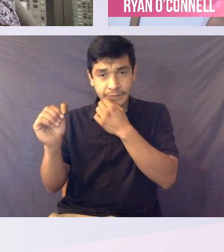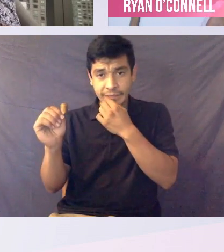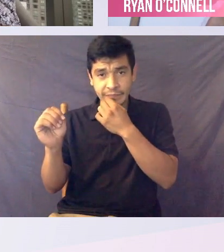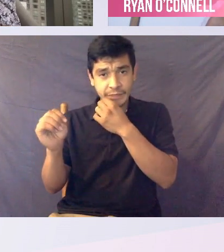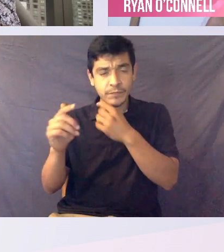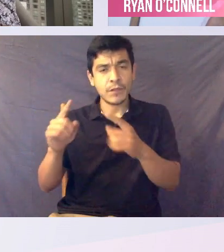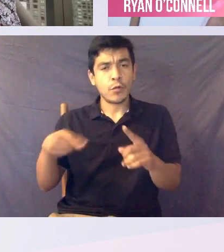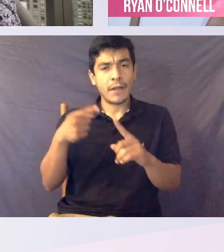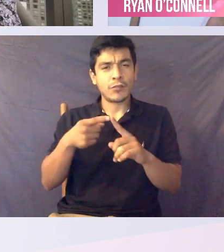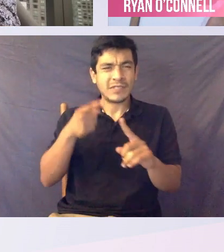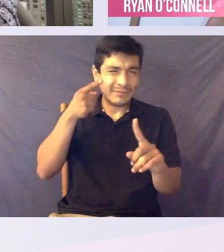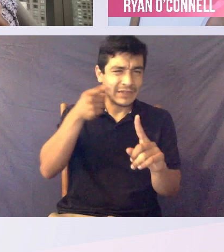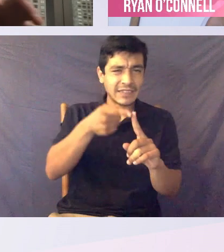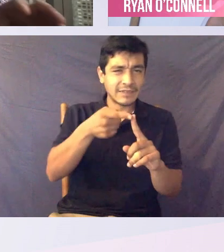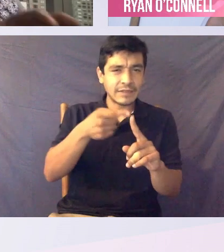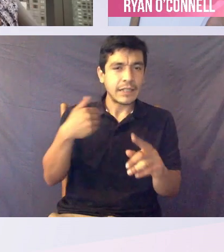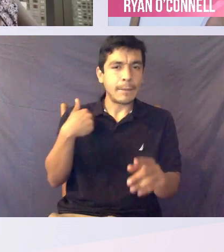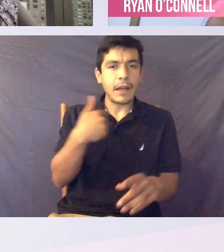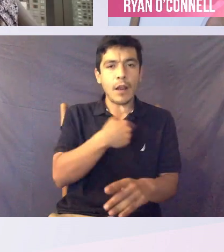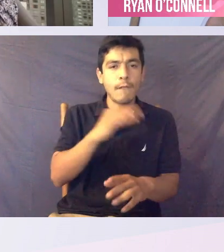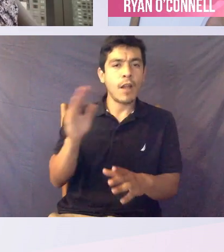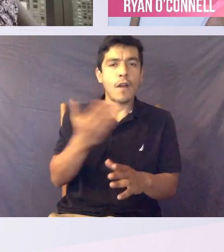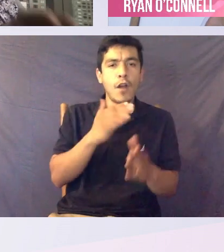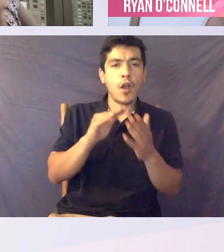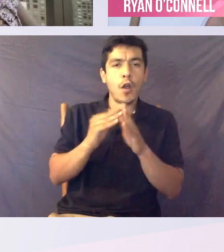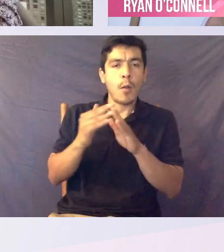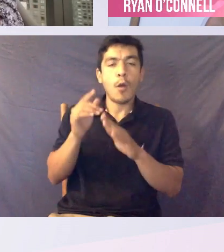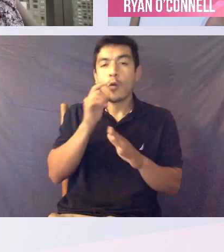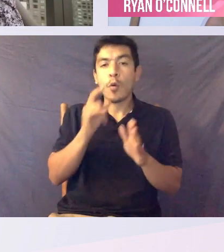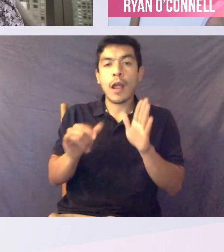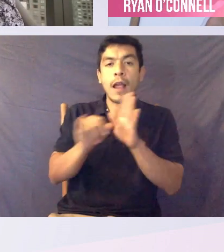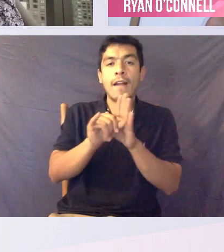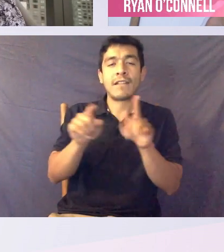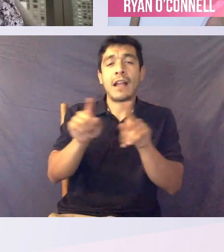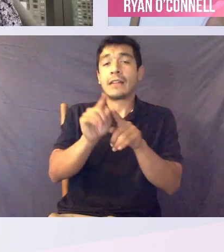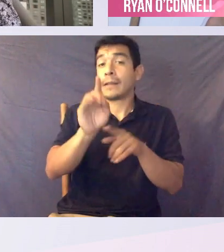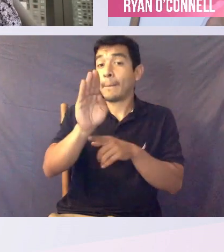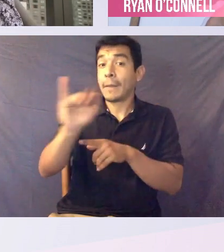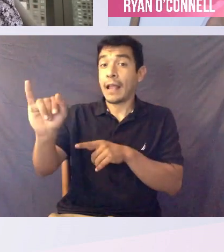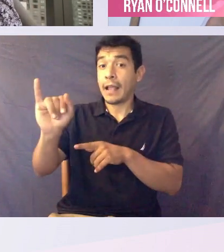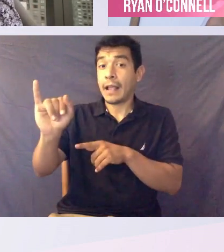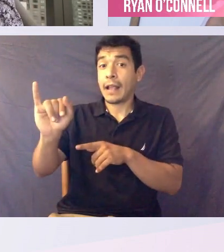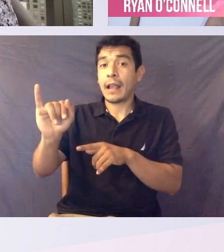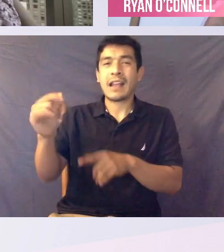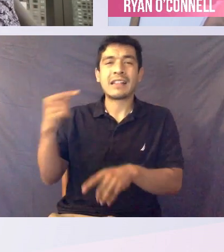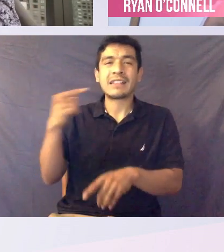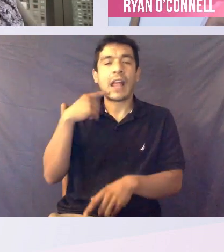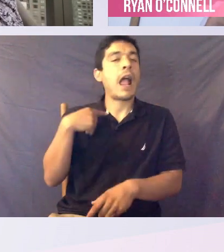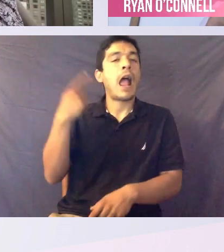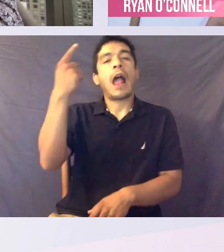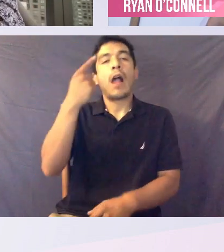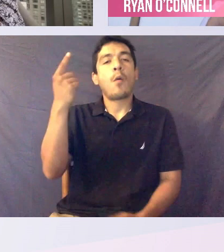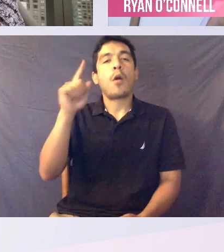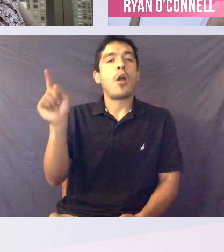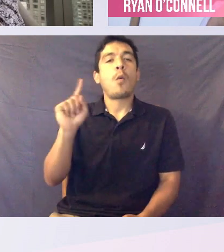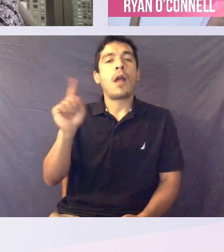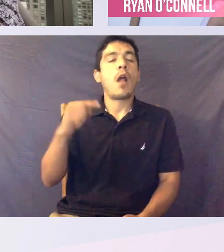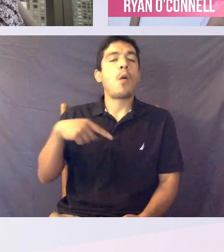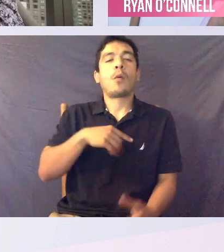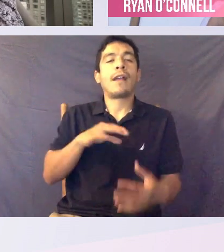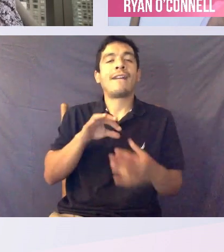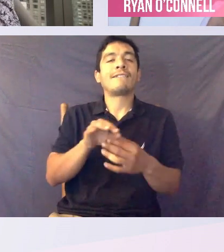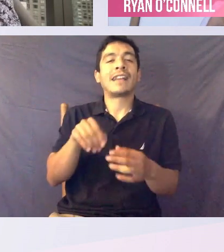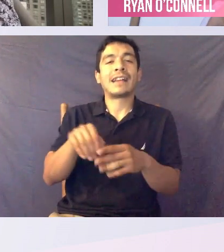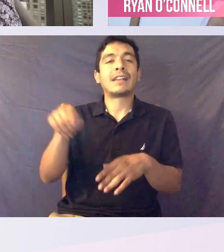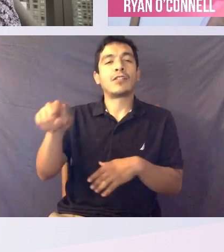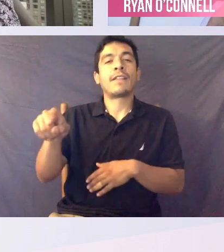specifically members of our community who identify as bisexual were like, oh, I wonder where we fit into this